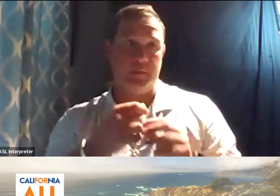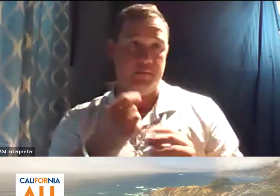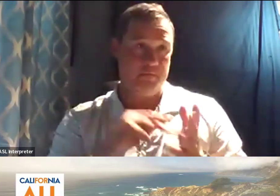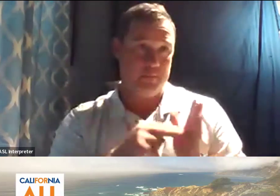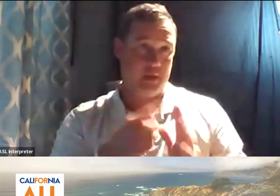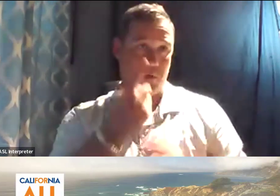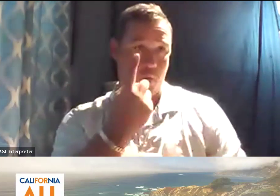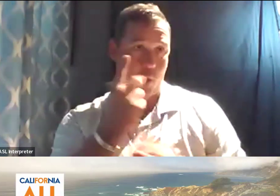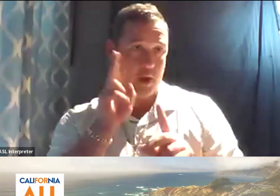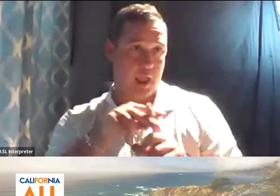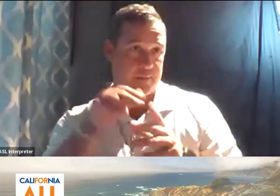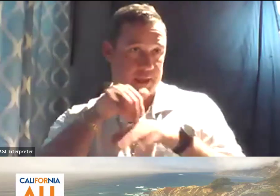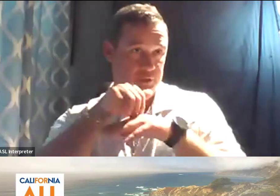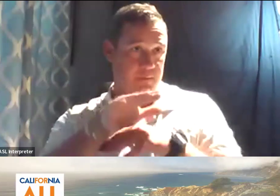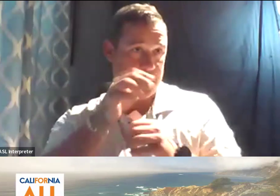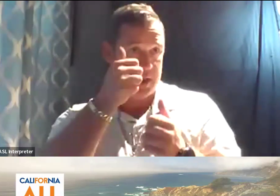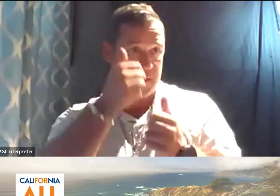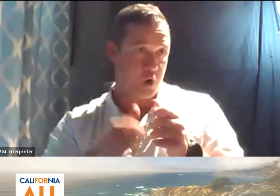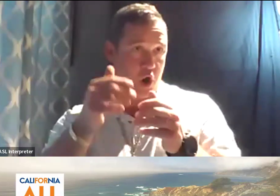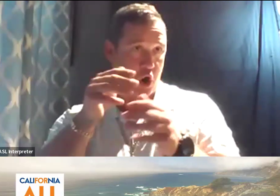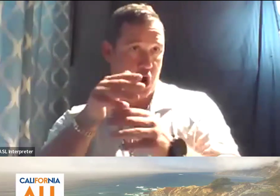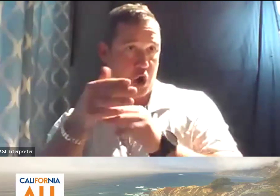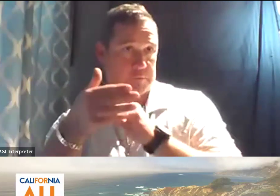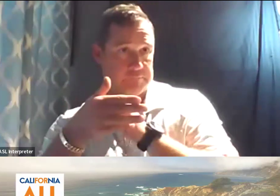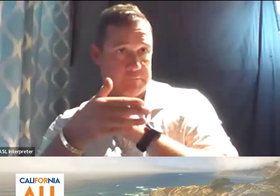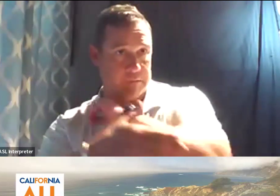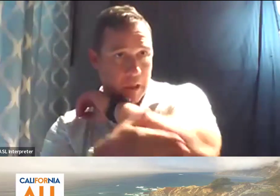application submitted per county geographic area?